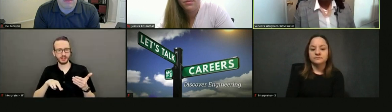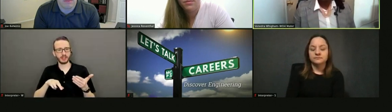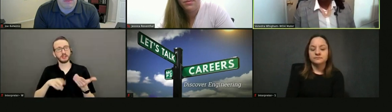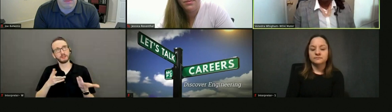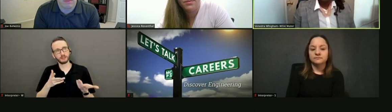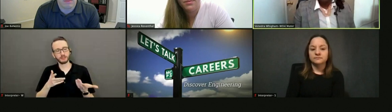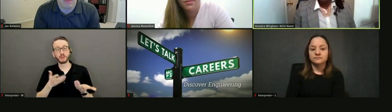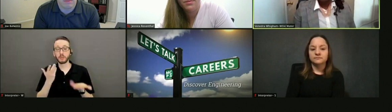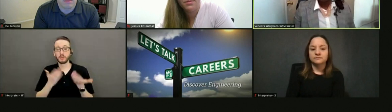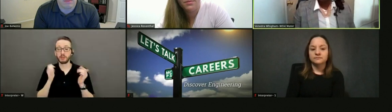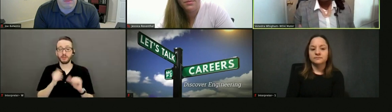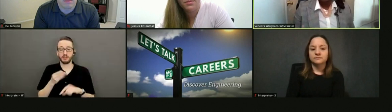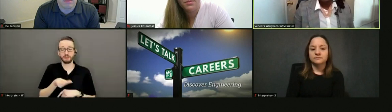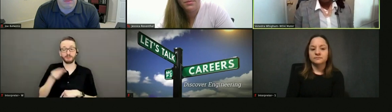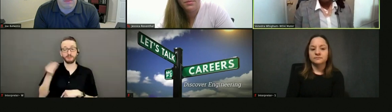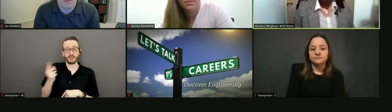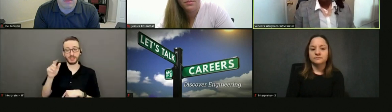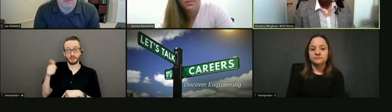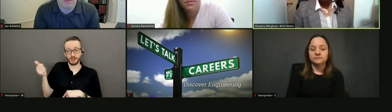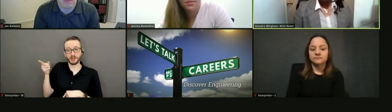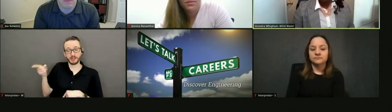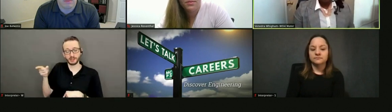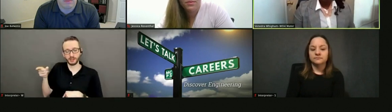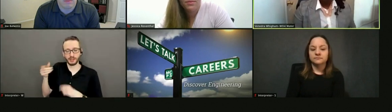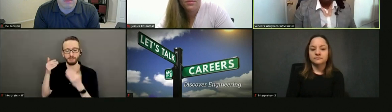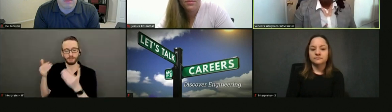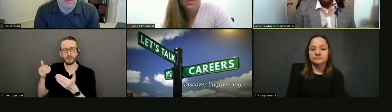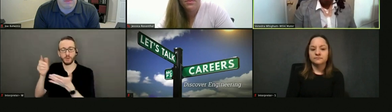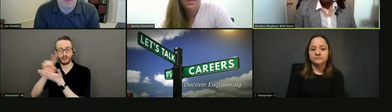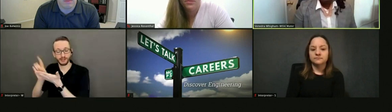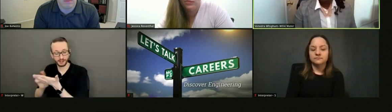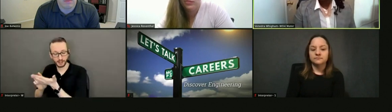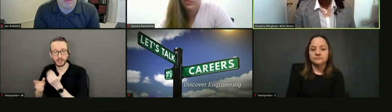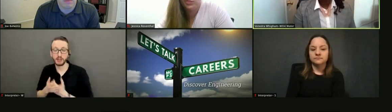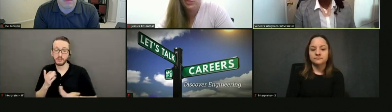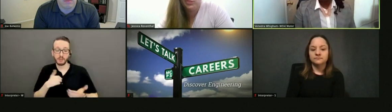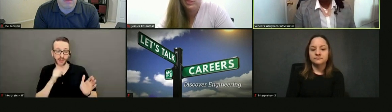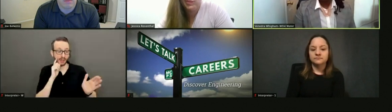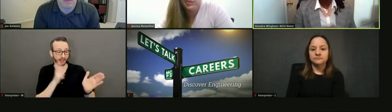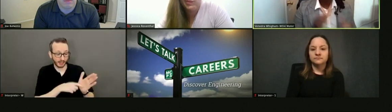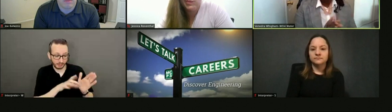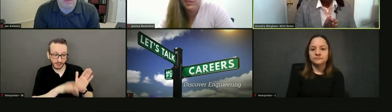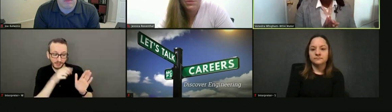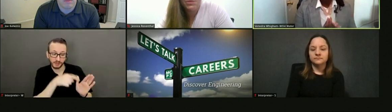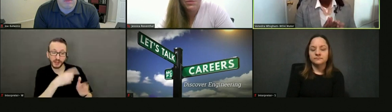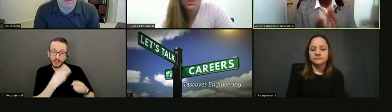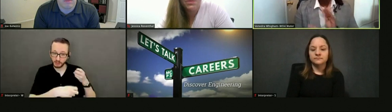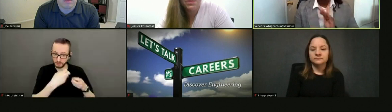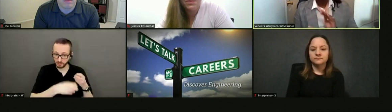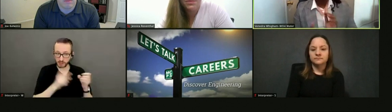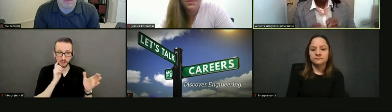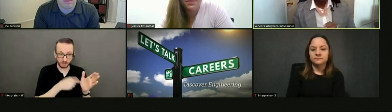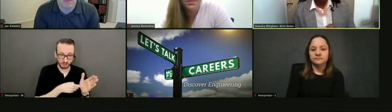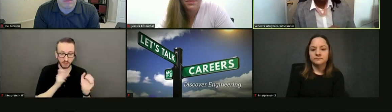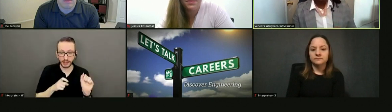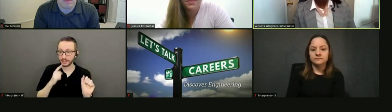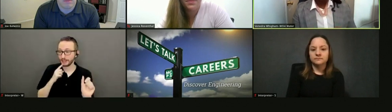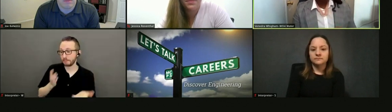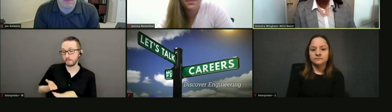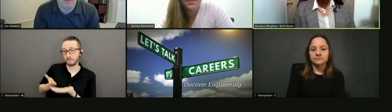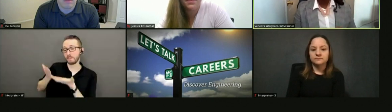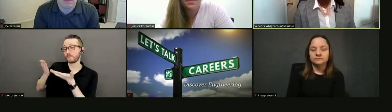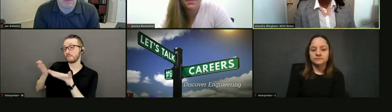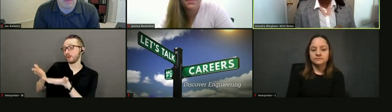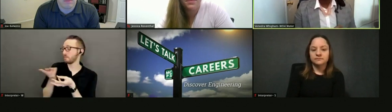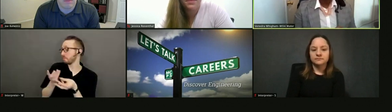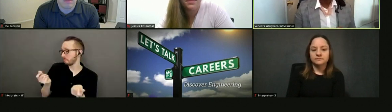alternatively go to someone else to make the design. So I may find the problem, but somebody else may, I may find the problem and make a recommendation on a